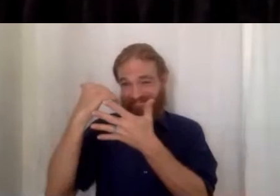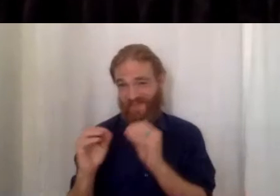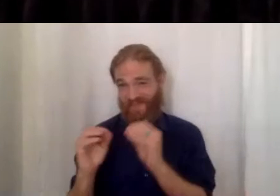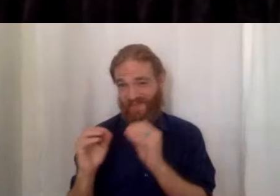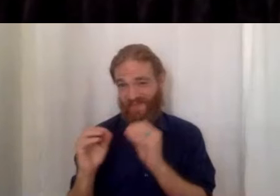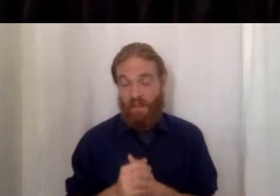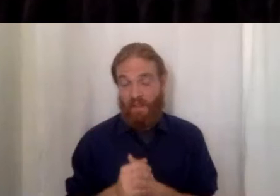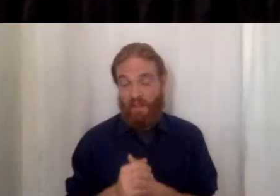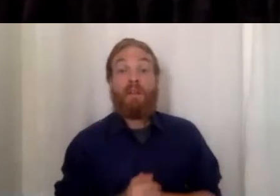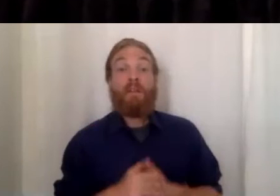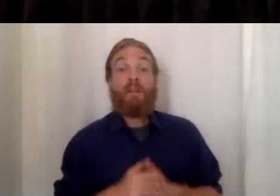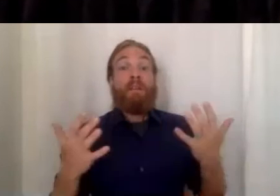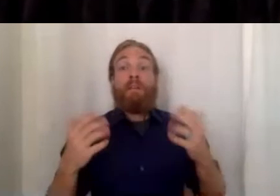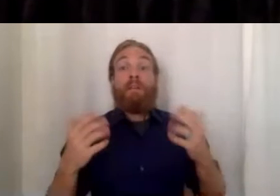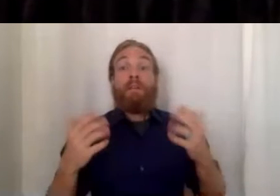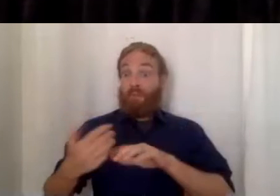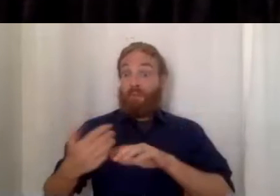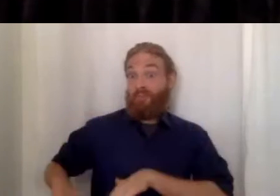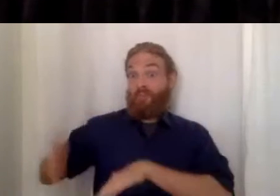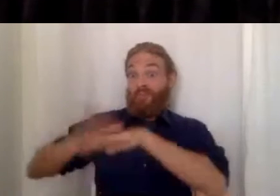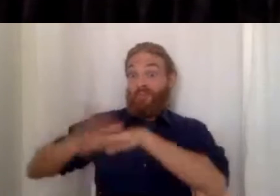County.